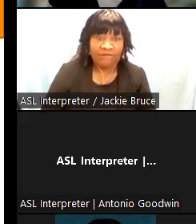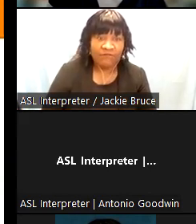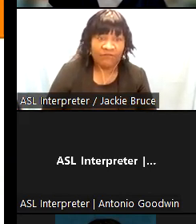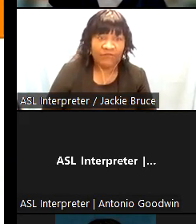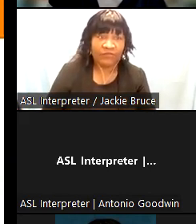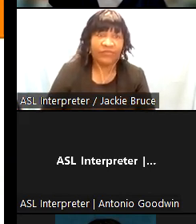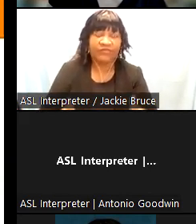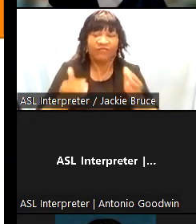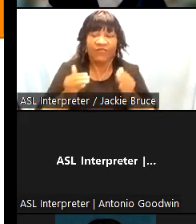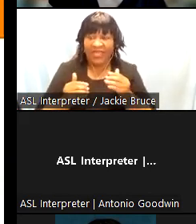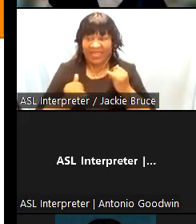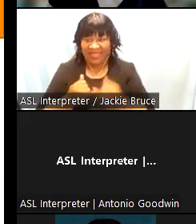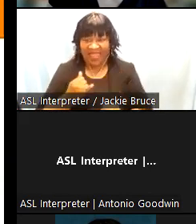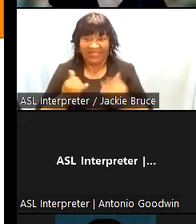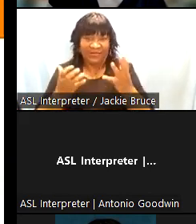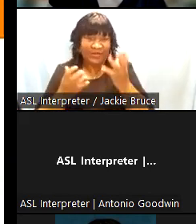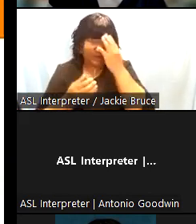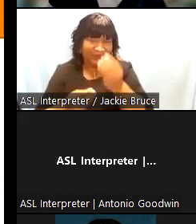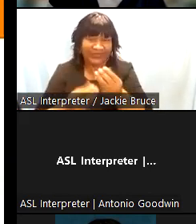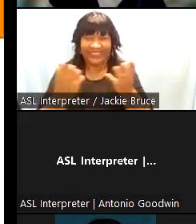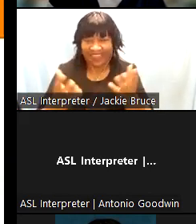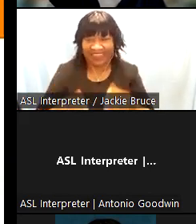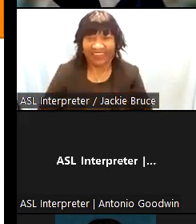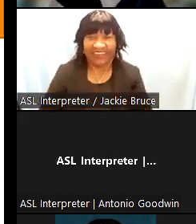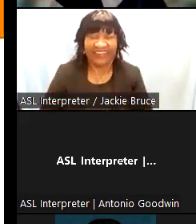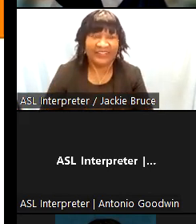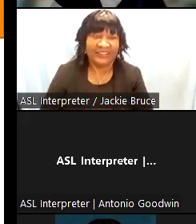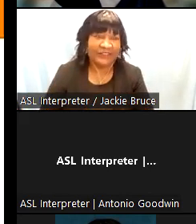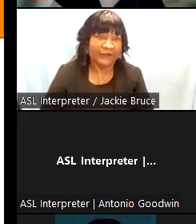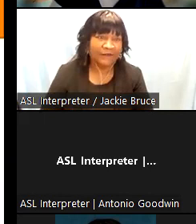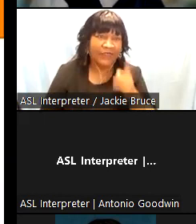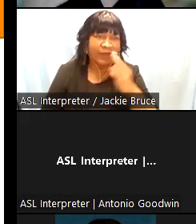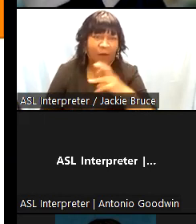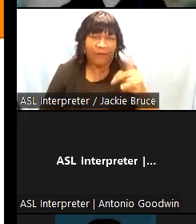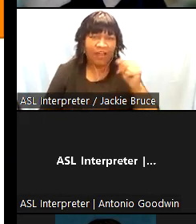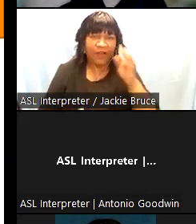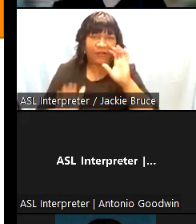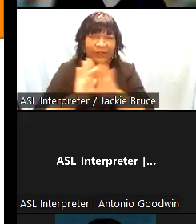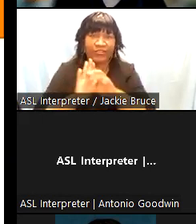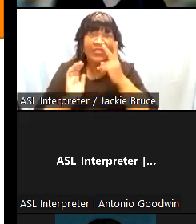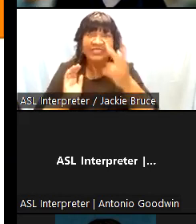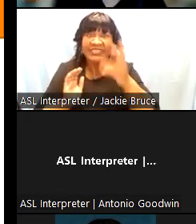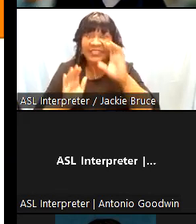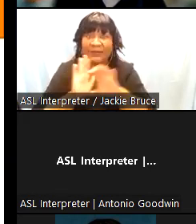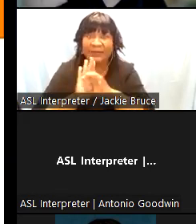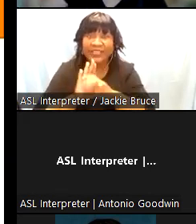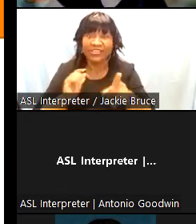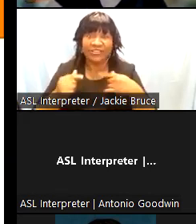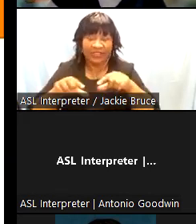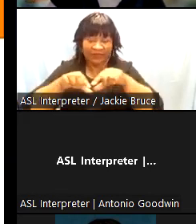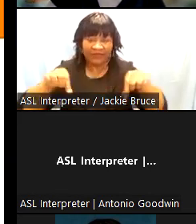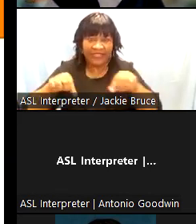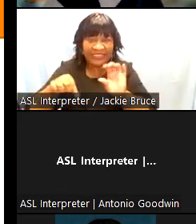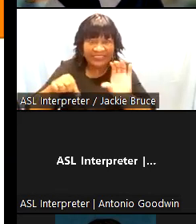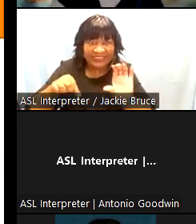And then one thing to say is, I'm going to actually go back to that picture. So the picture has a C and a T.